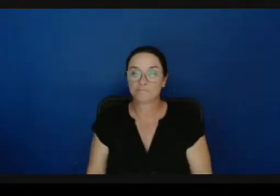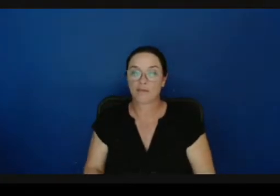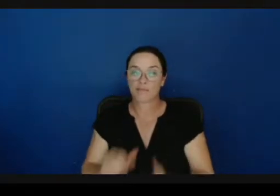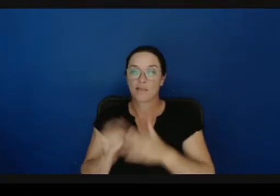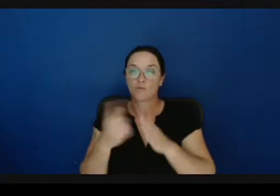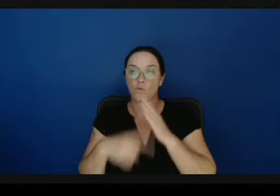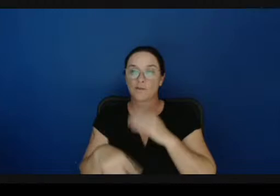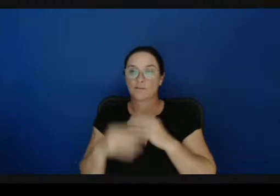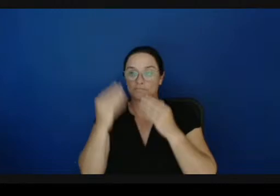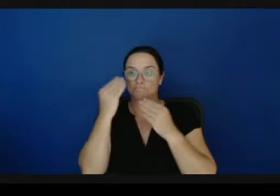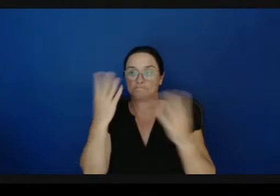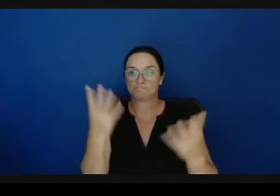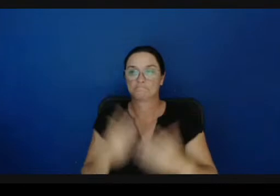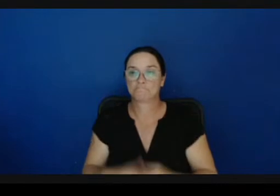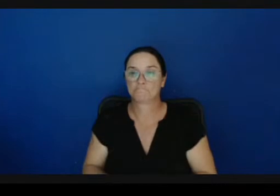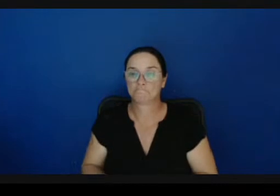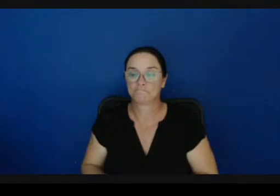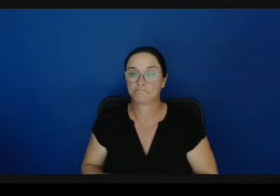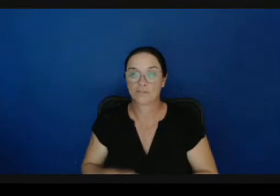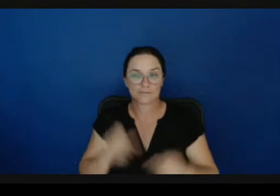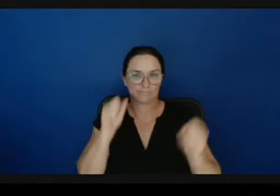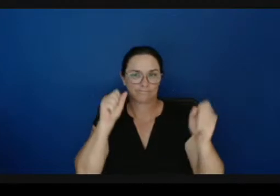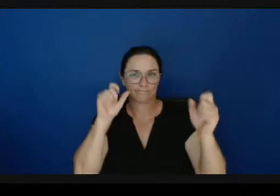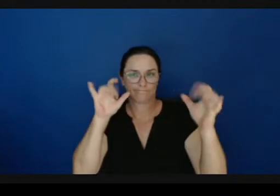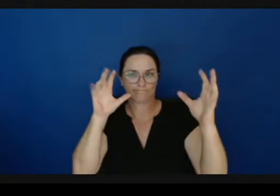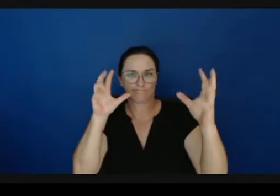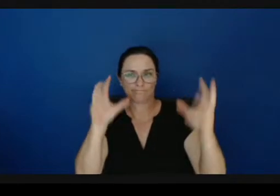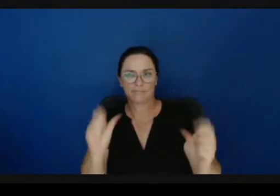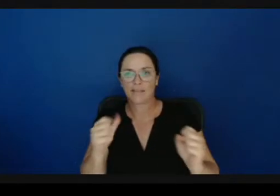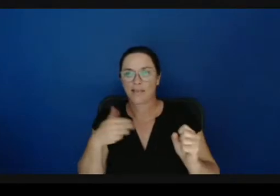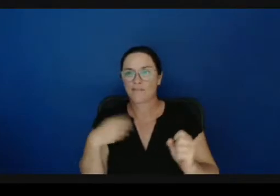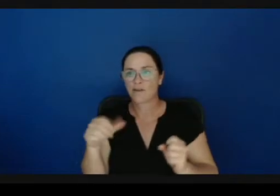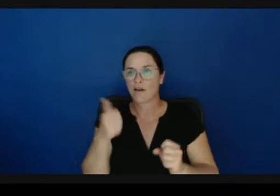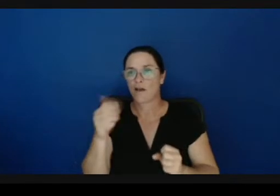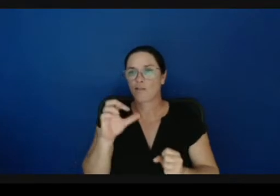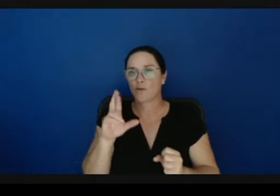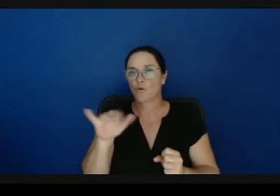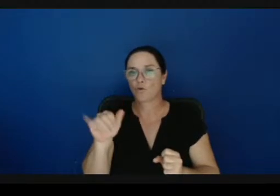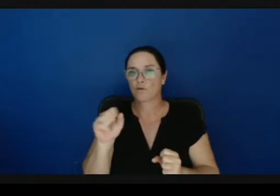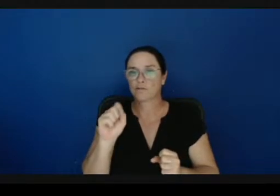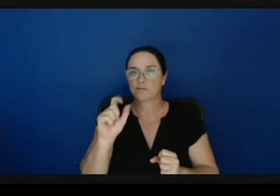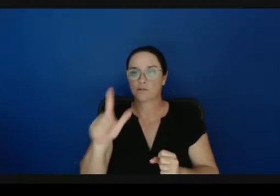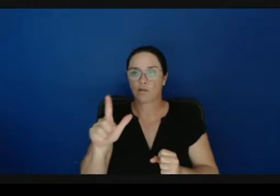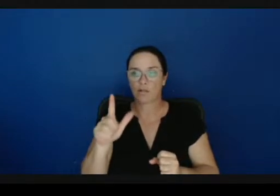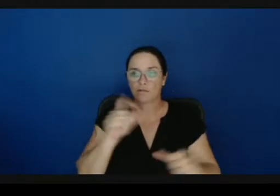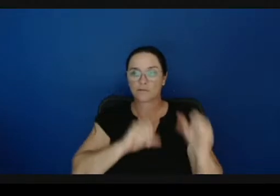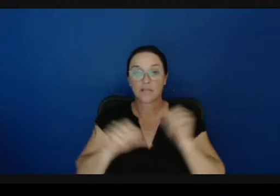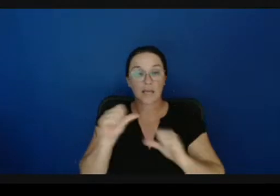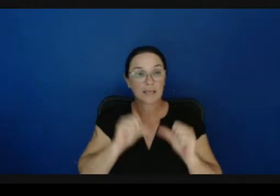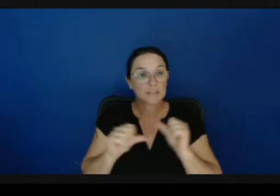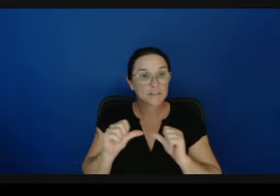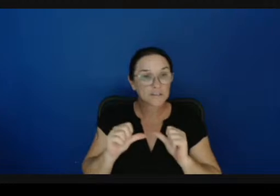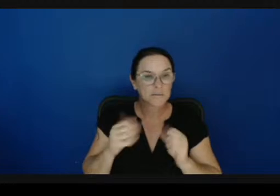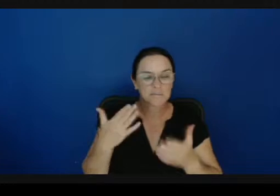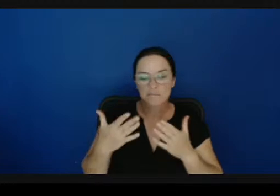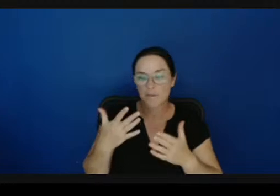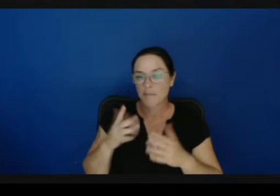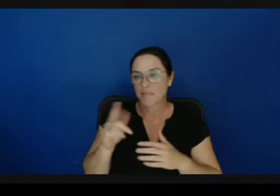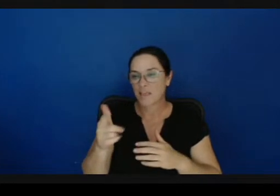you, which is really amazing. There's all kinds of other crystal science we could get into at some point. I'll just maybe touch very, very slightly on it